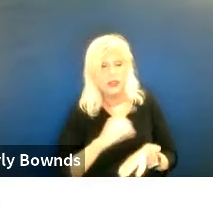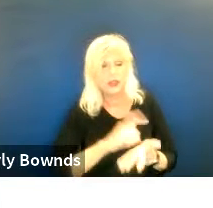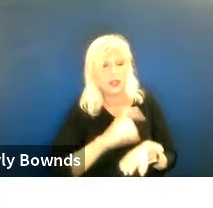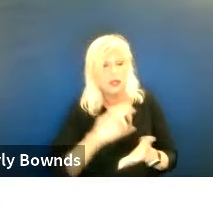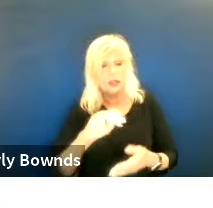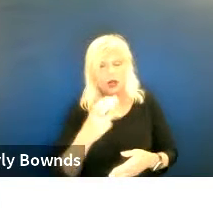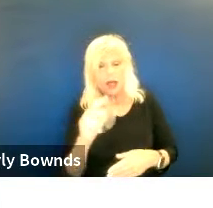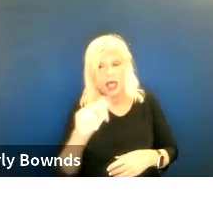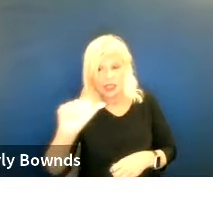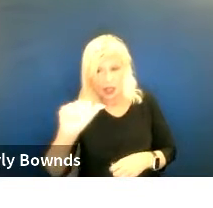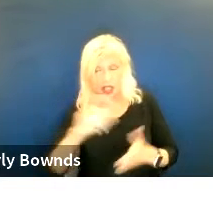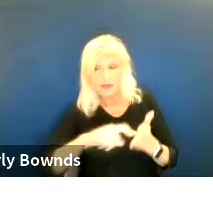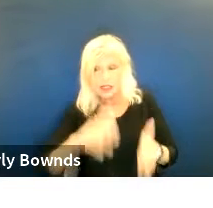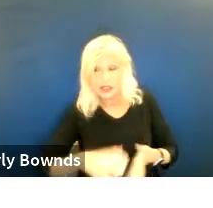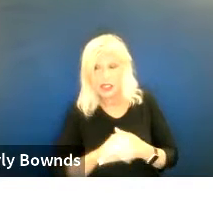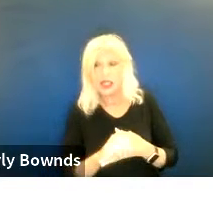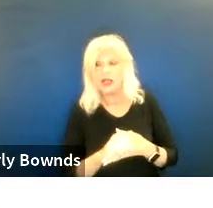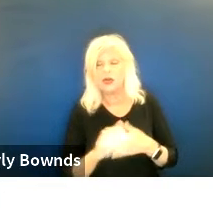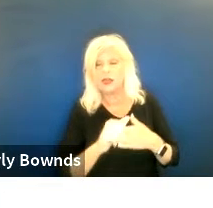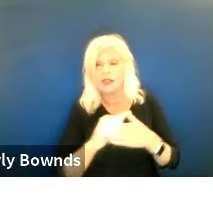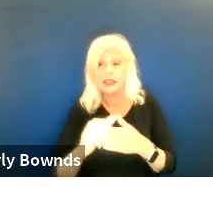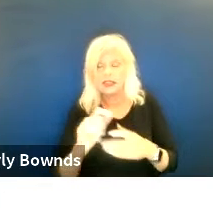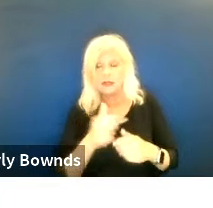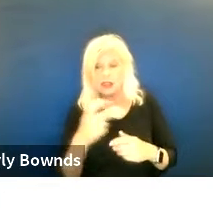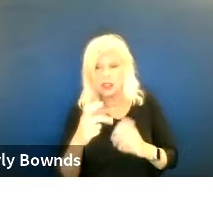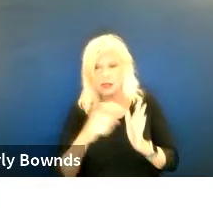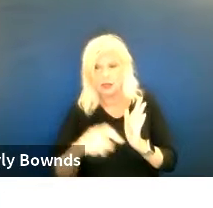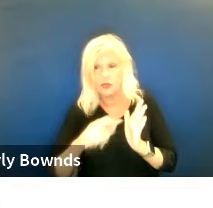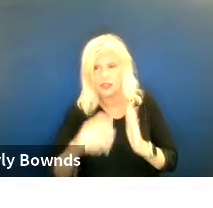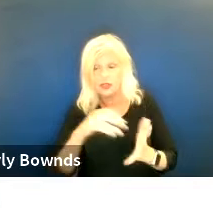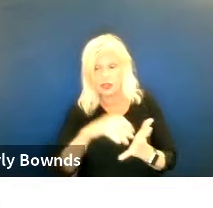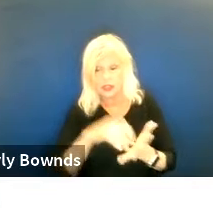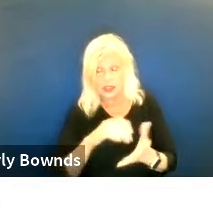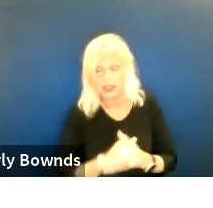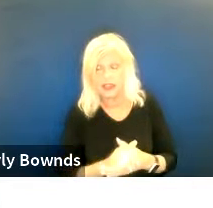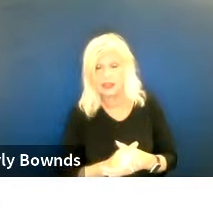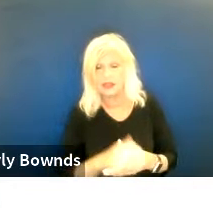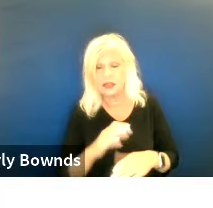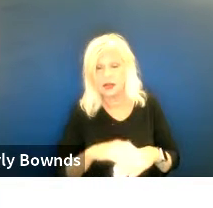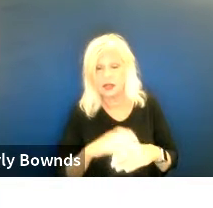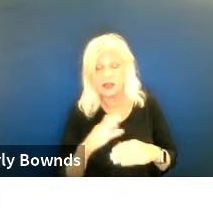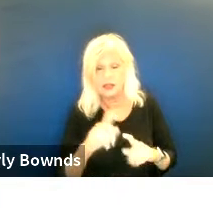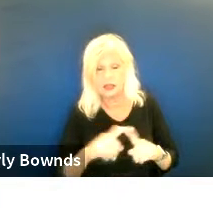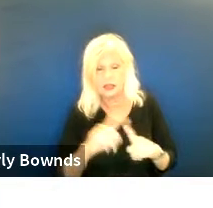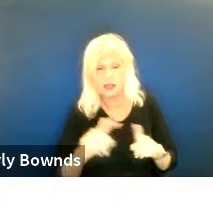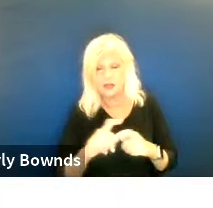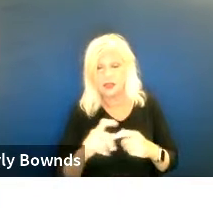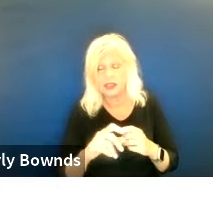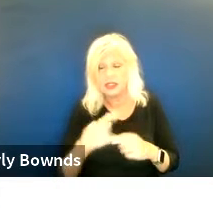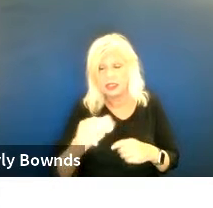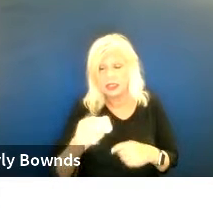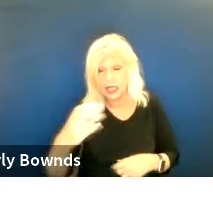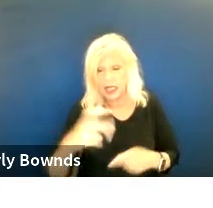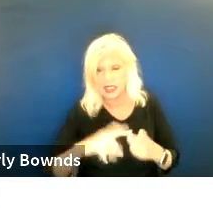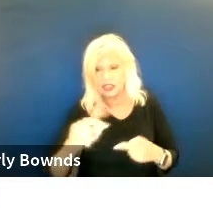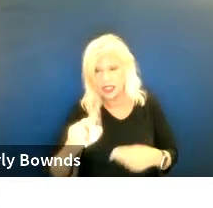and co-investigator and lead statistician to several research studies funded by a variety of funding agencies such as NIH, NIDLR,